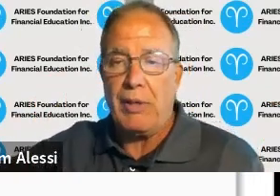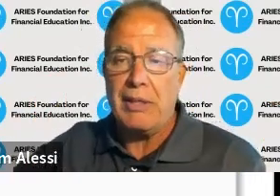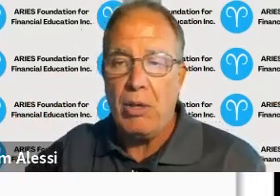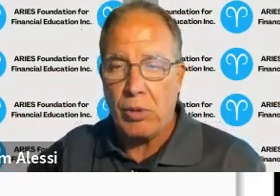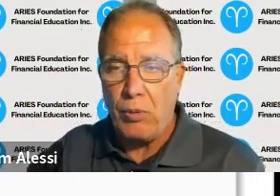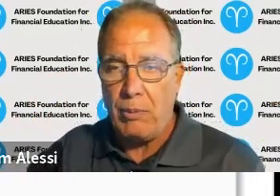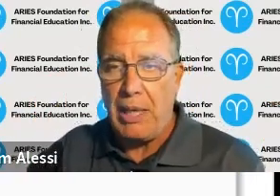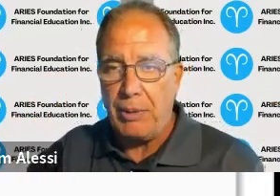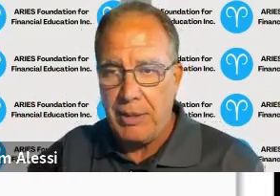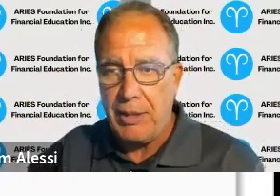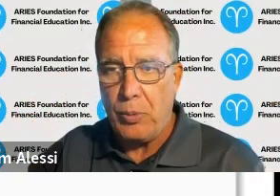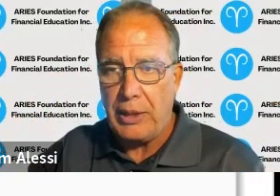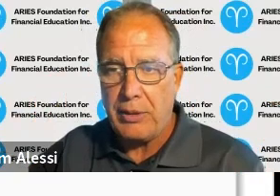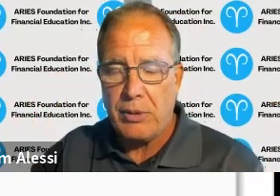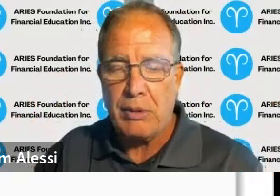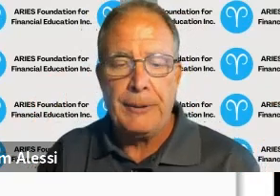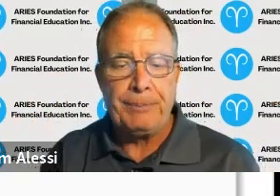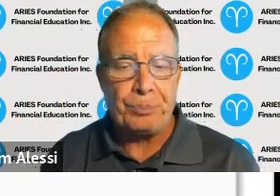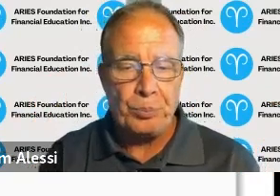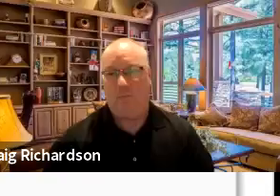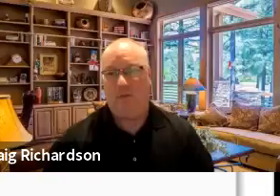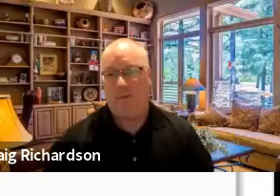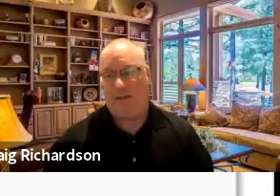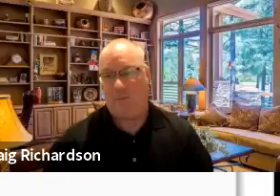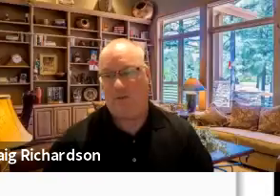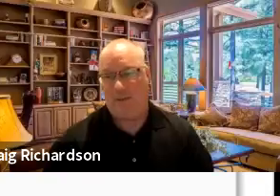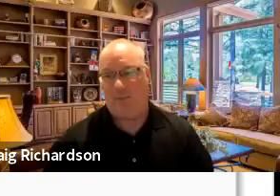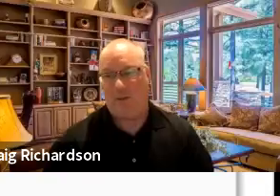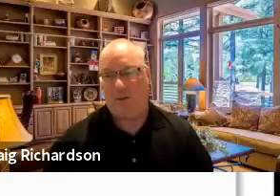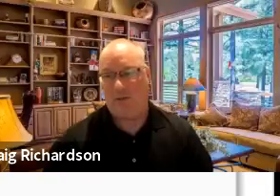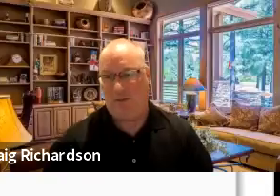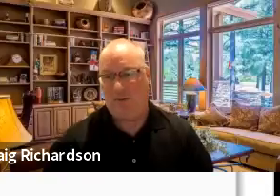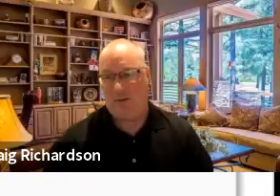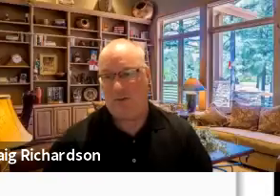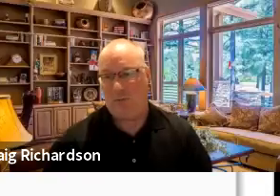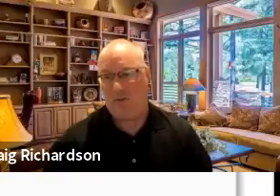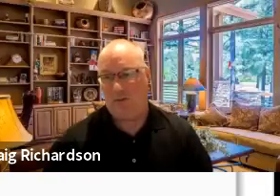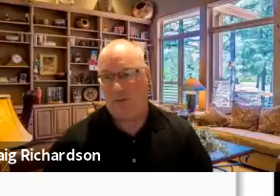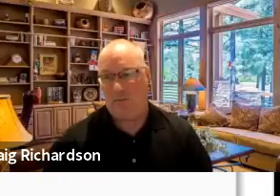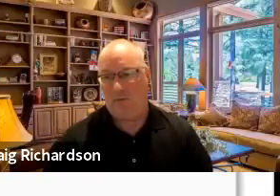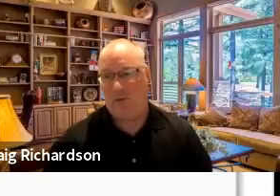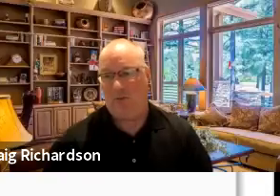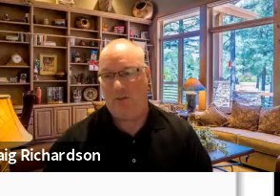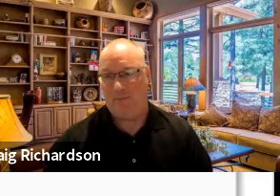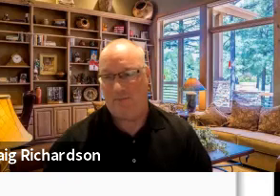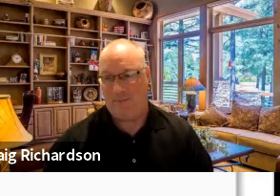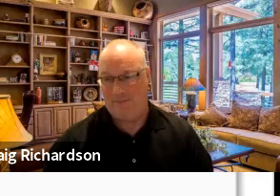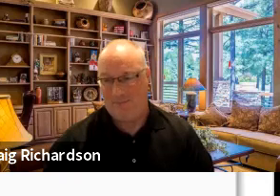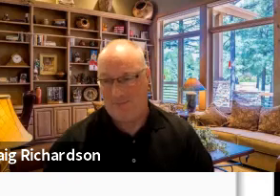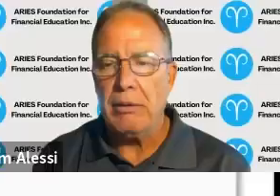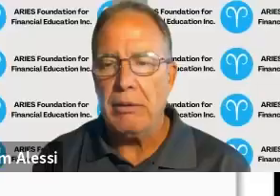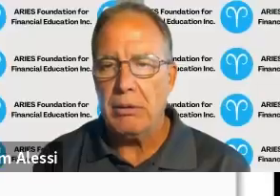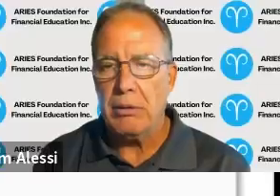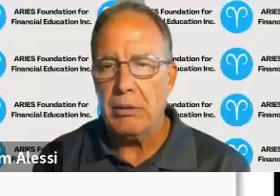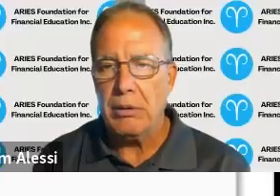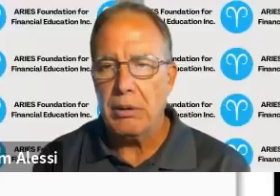when they're an adult going to be able to deal with this? Tom, we need to stop for 1 second. We got a little housekeeping here to do with the interpreter.